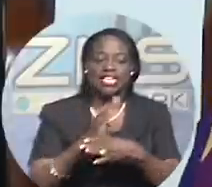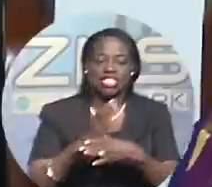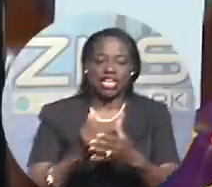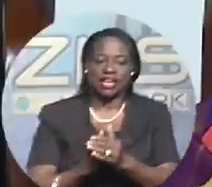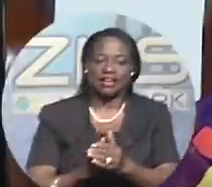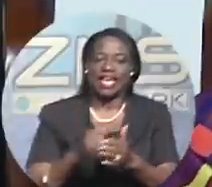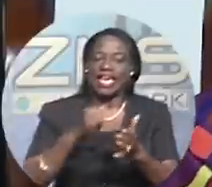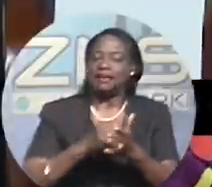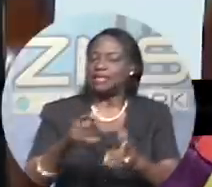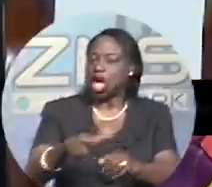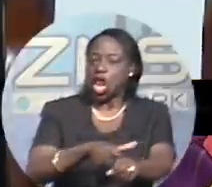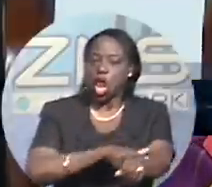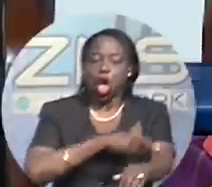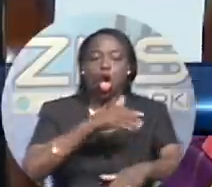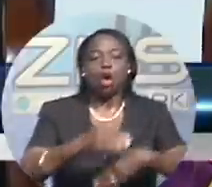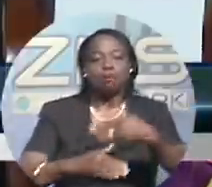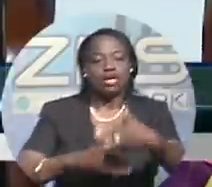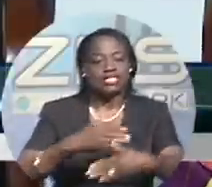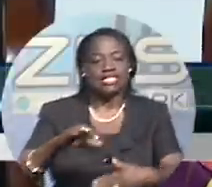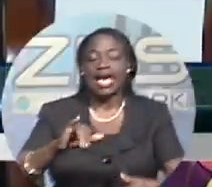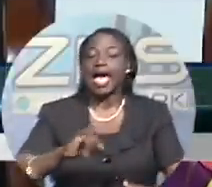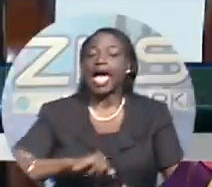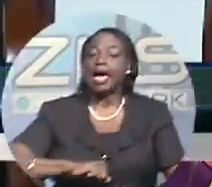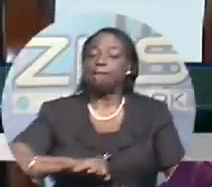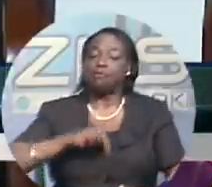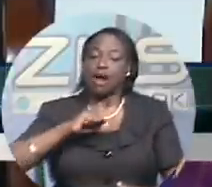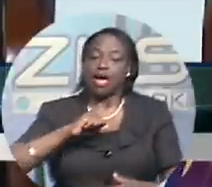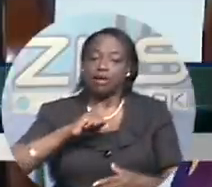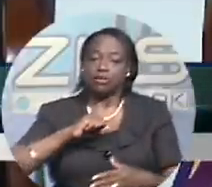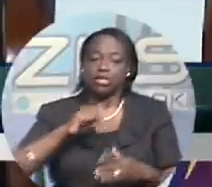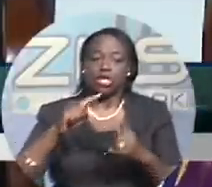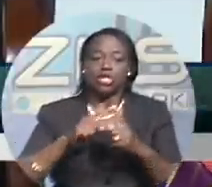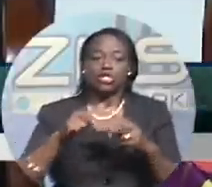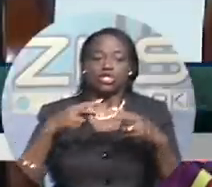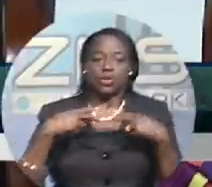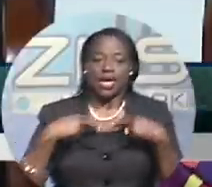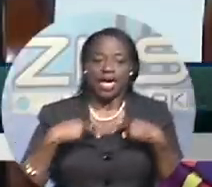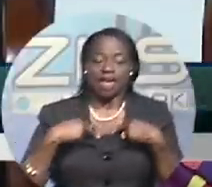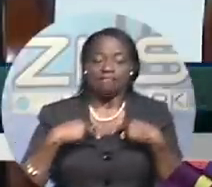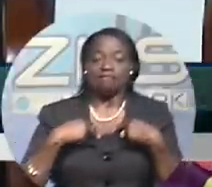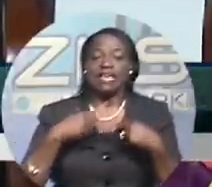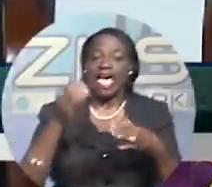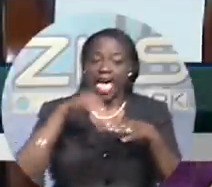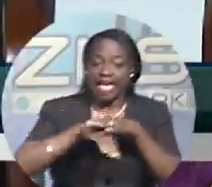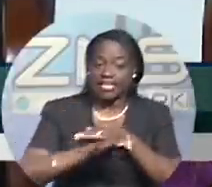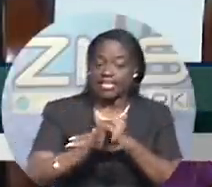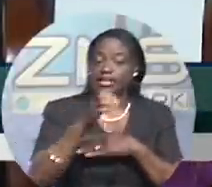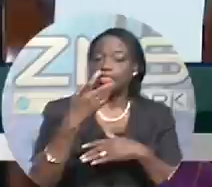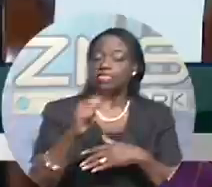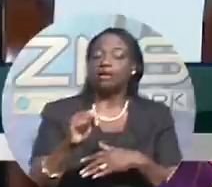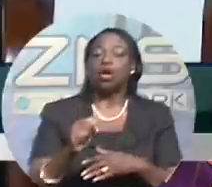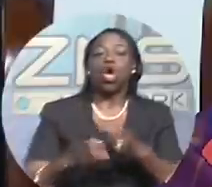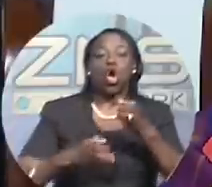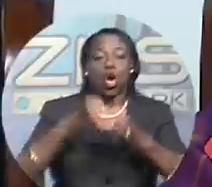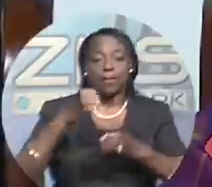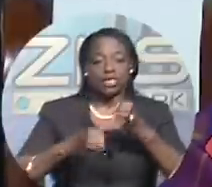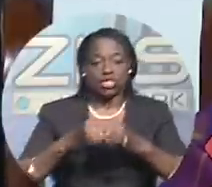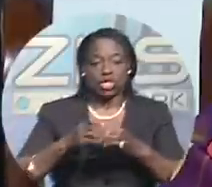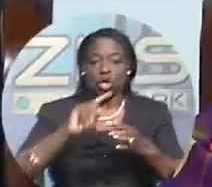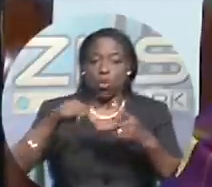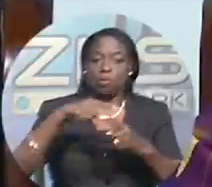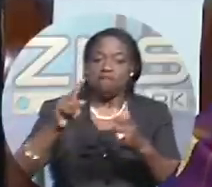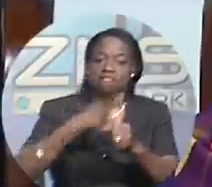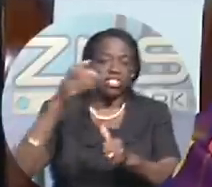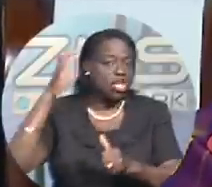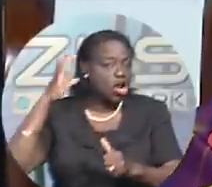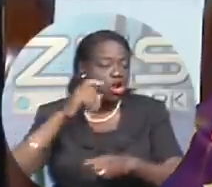long one, and I'm proud to have actually taken the initiative to enter the competition. You know, when we first heard about